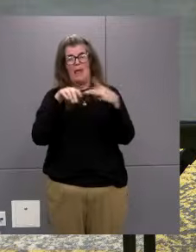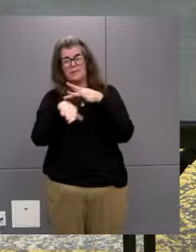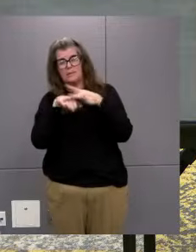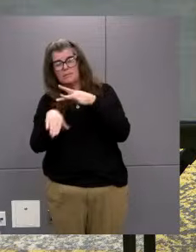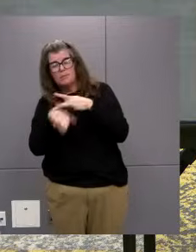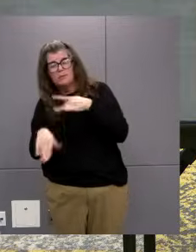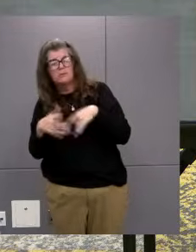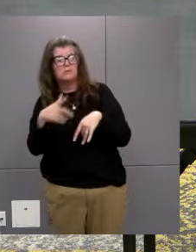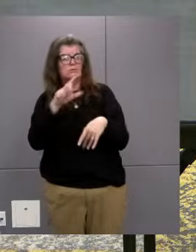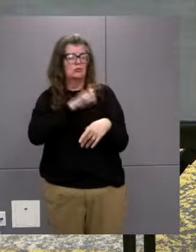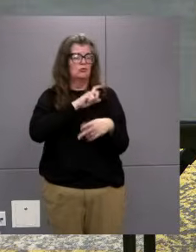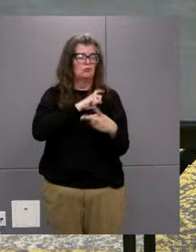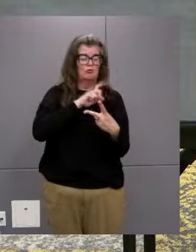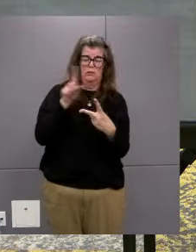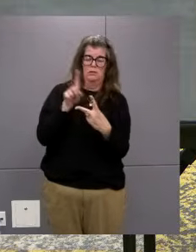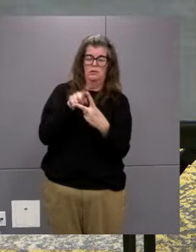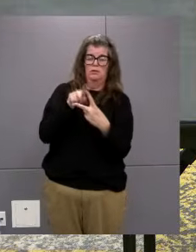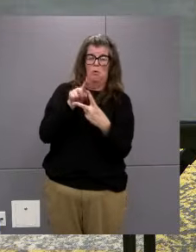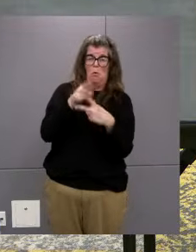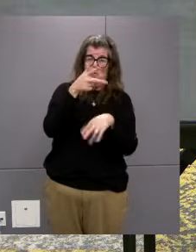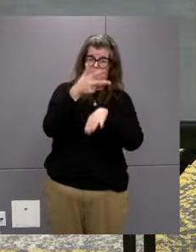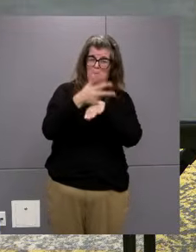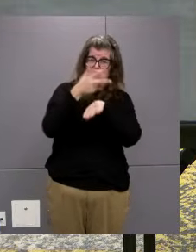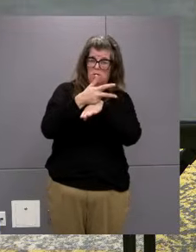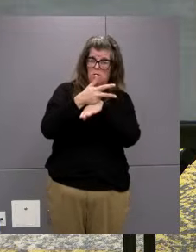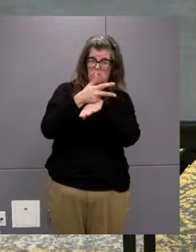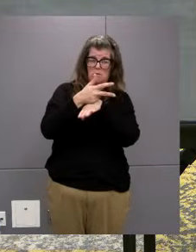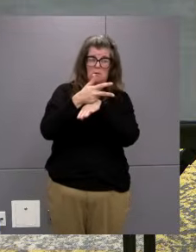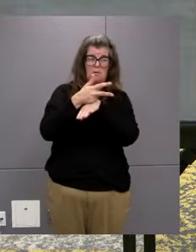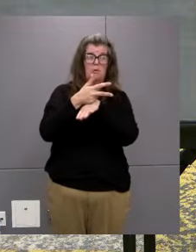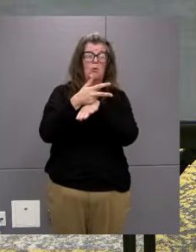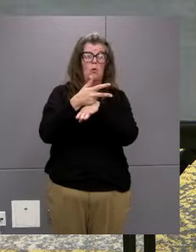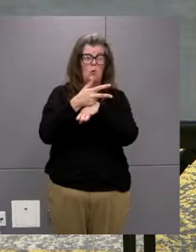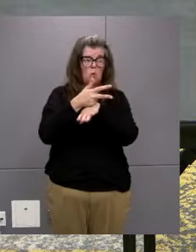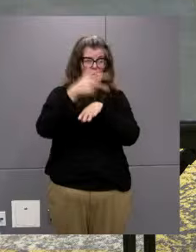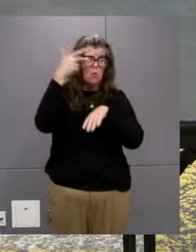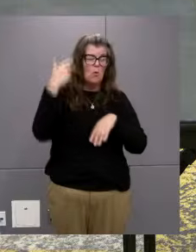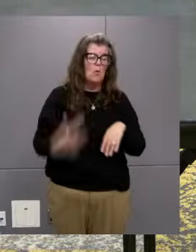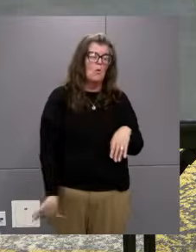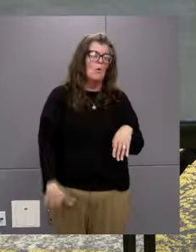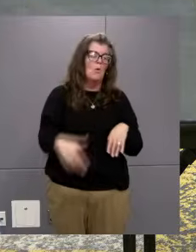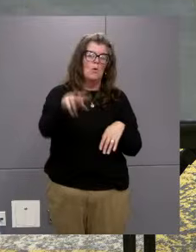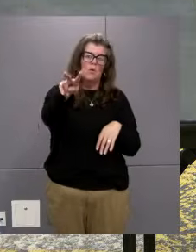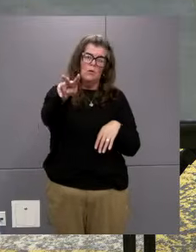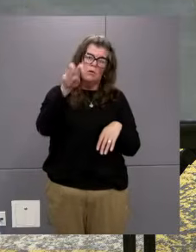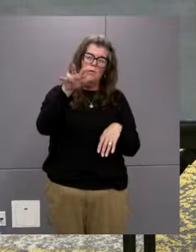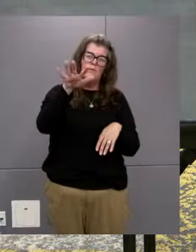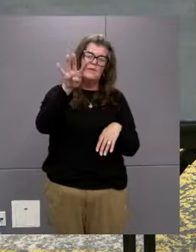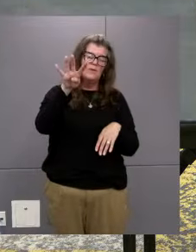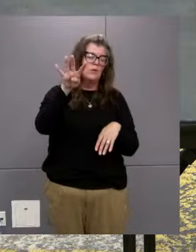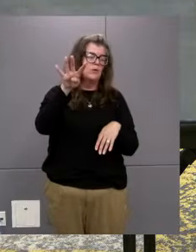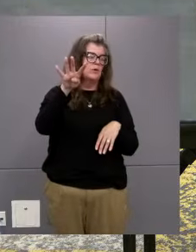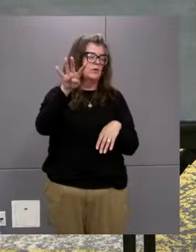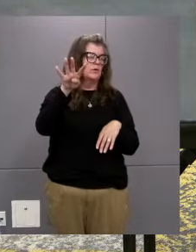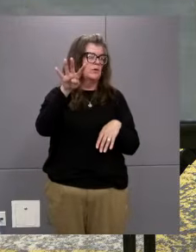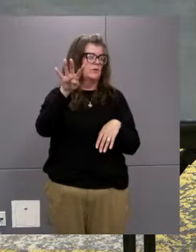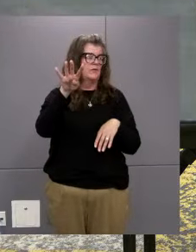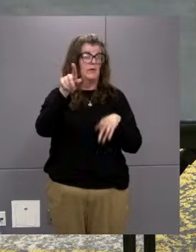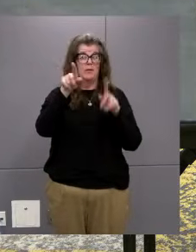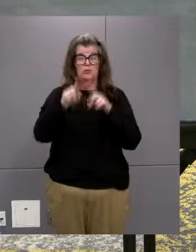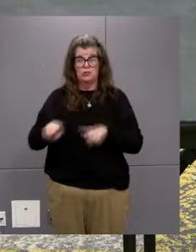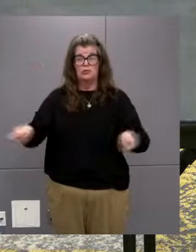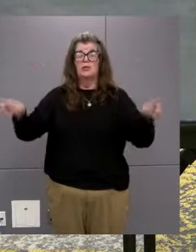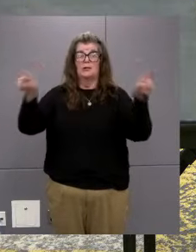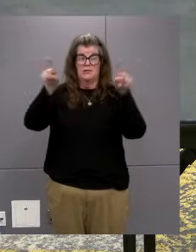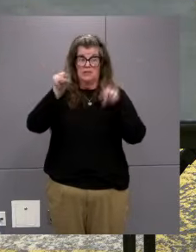just some highlights for those. For parking, we received over 254, as I'm sure anyone that works here at Mott knows that that's a